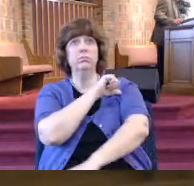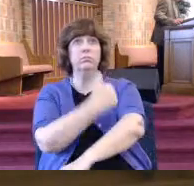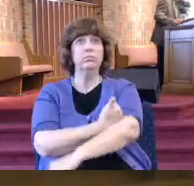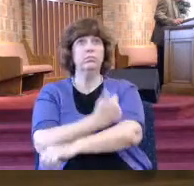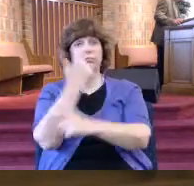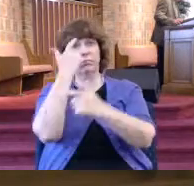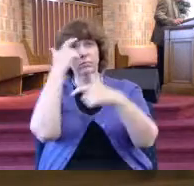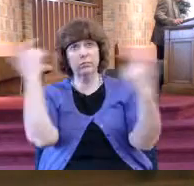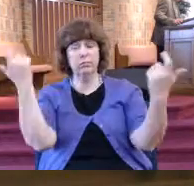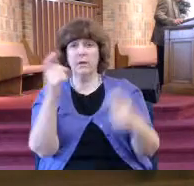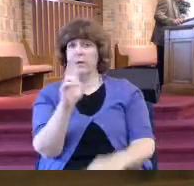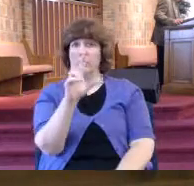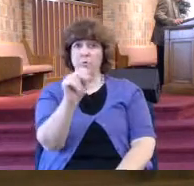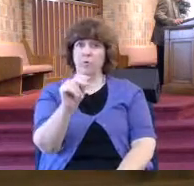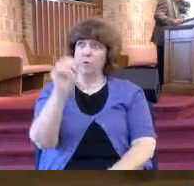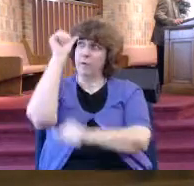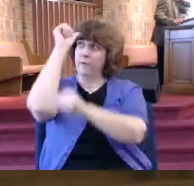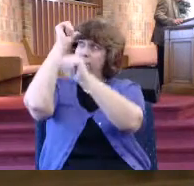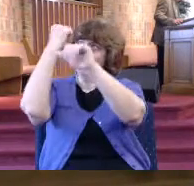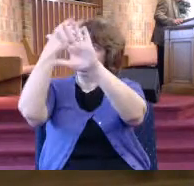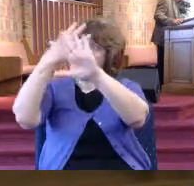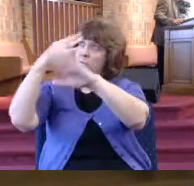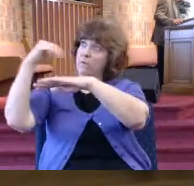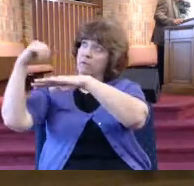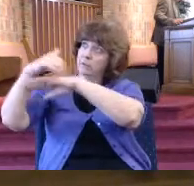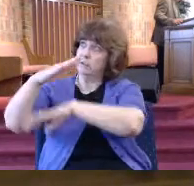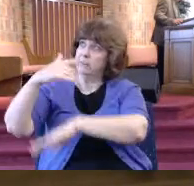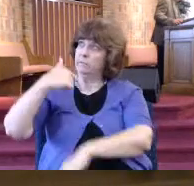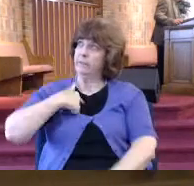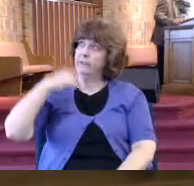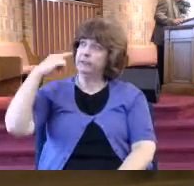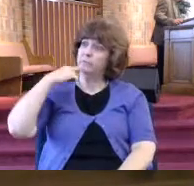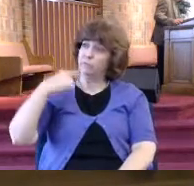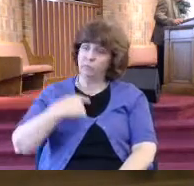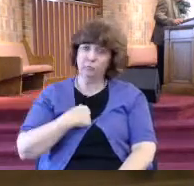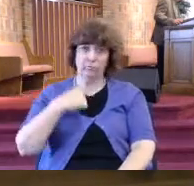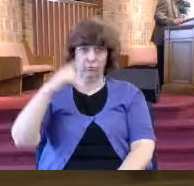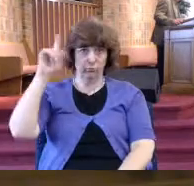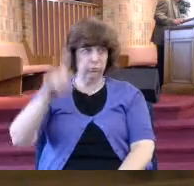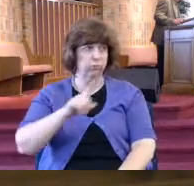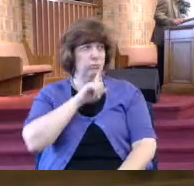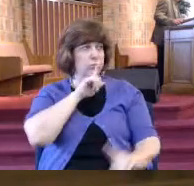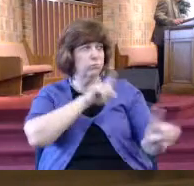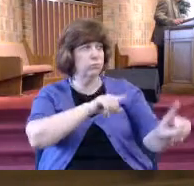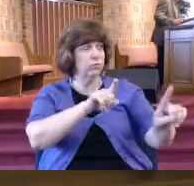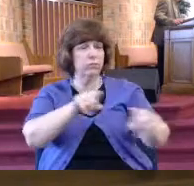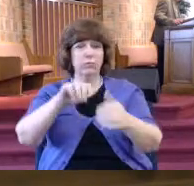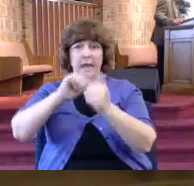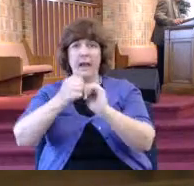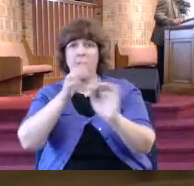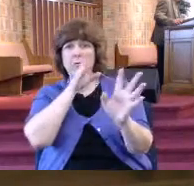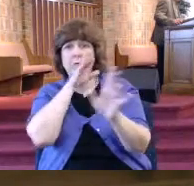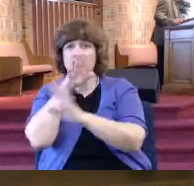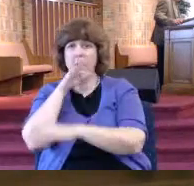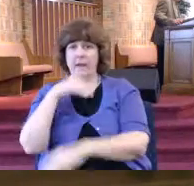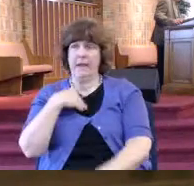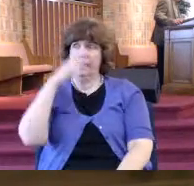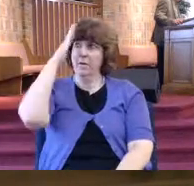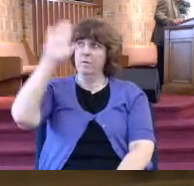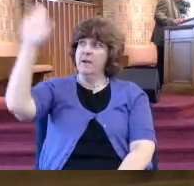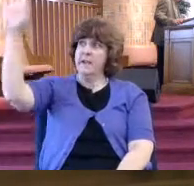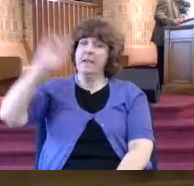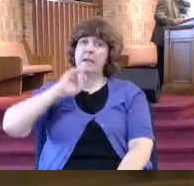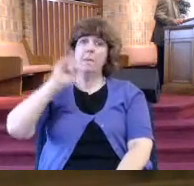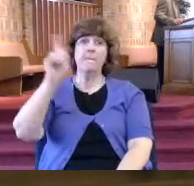Father who sent me gave me a command what I should say and what I should speak. And I know that his command is